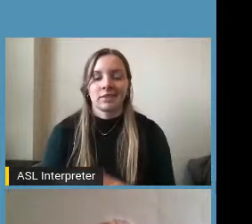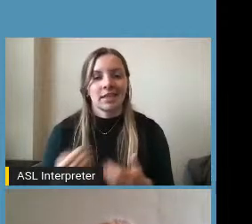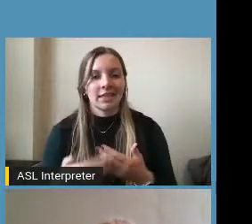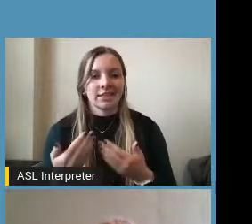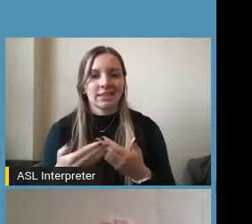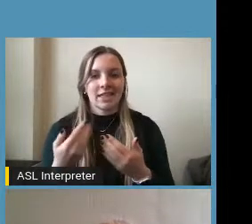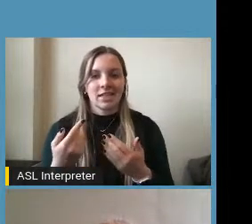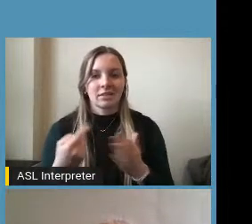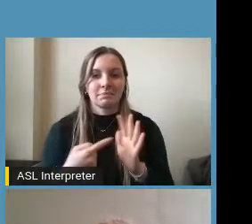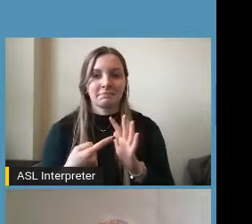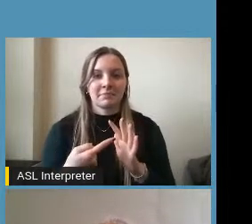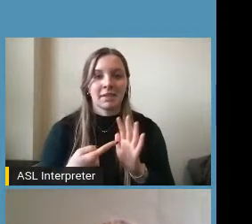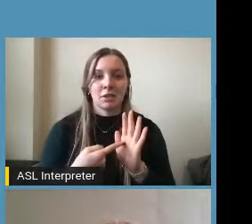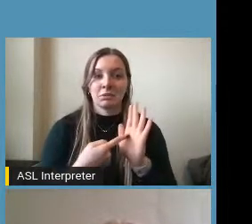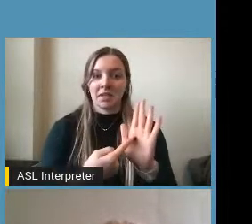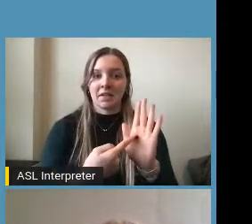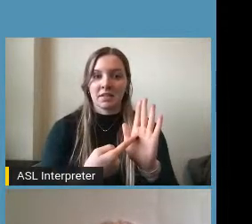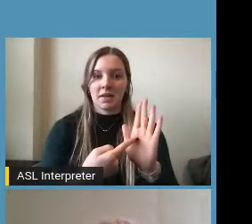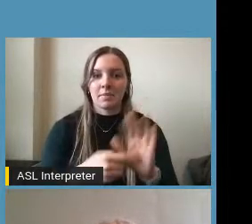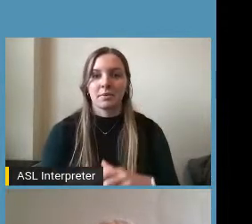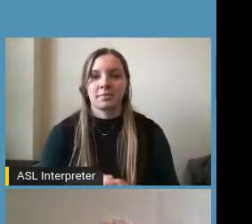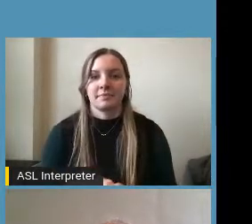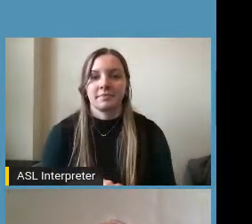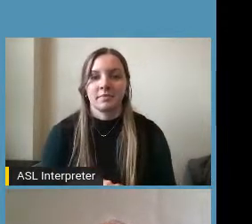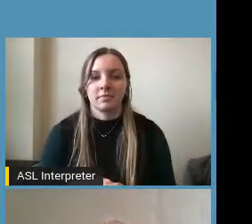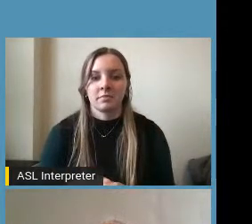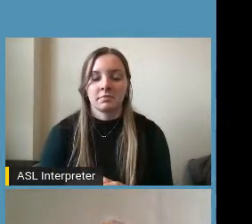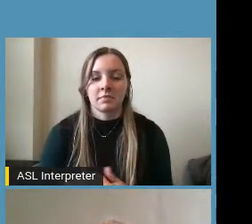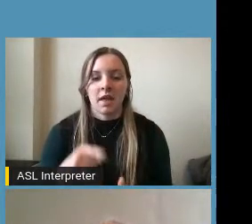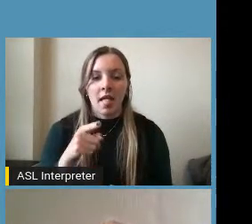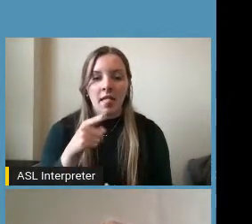example. So this is a Greek